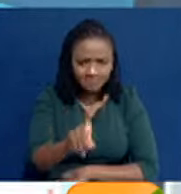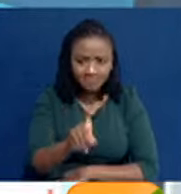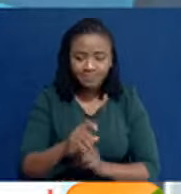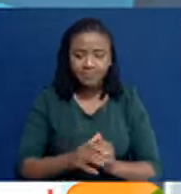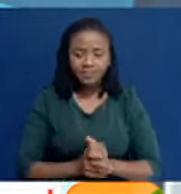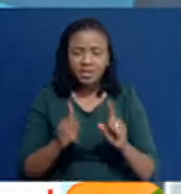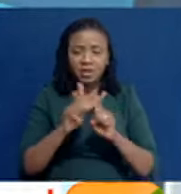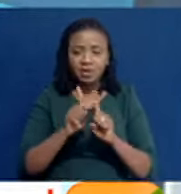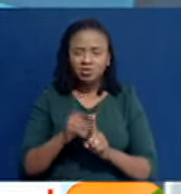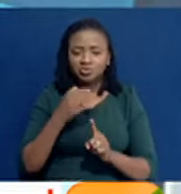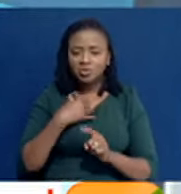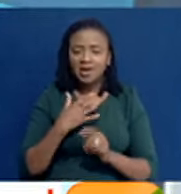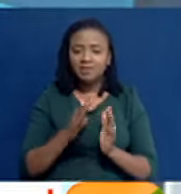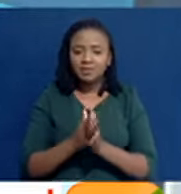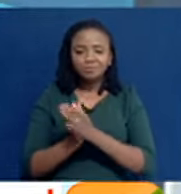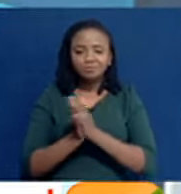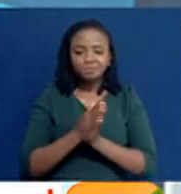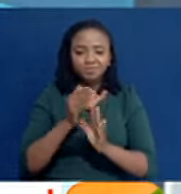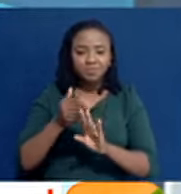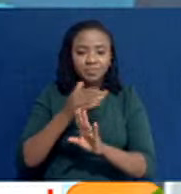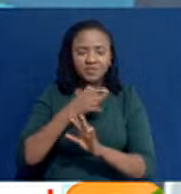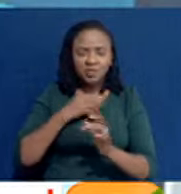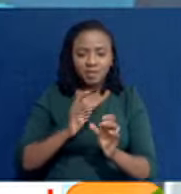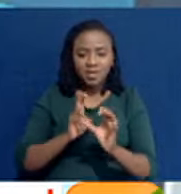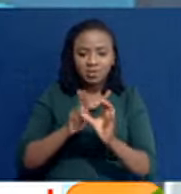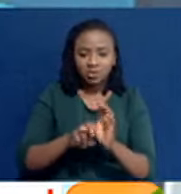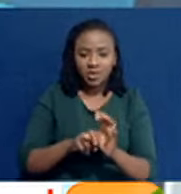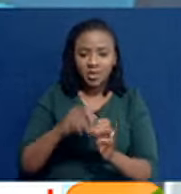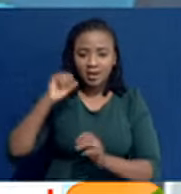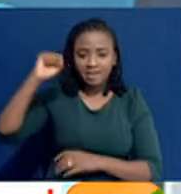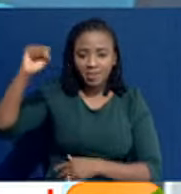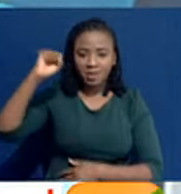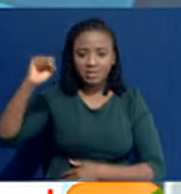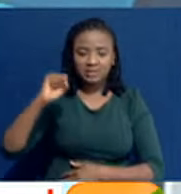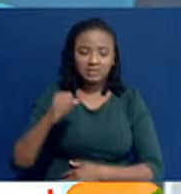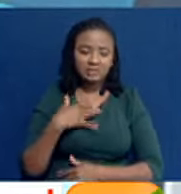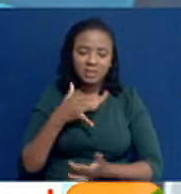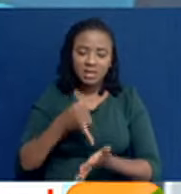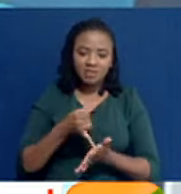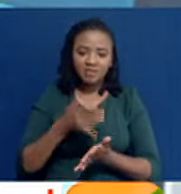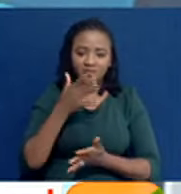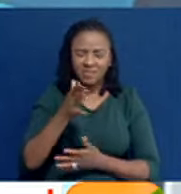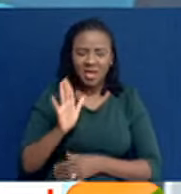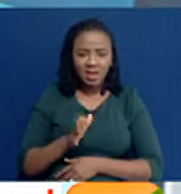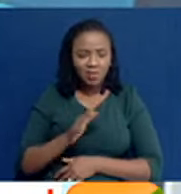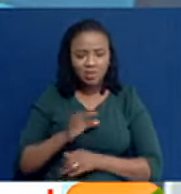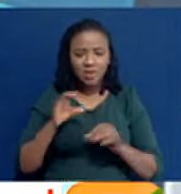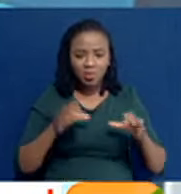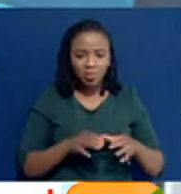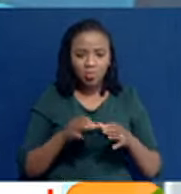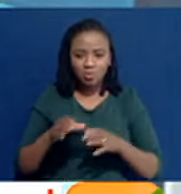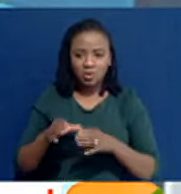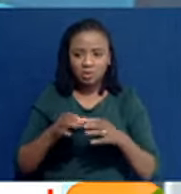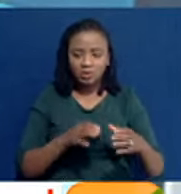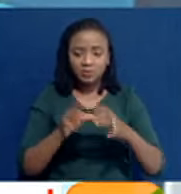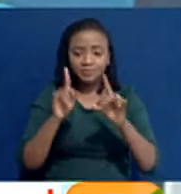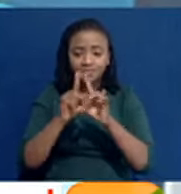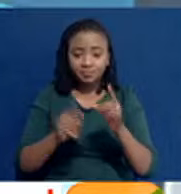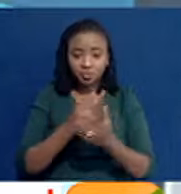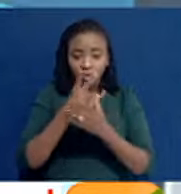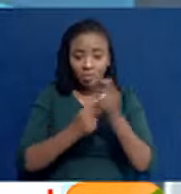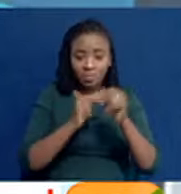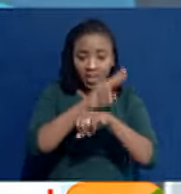I joined politics, I was very much into women movement, both regional, national,